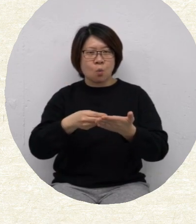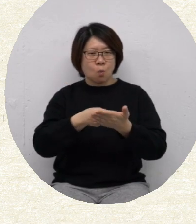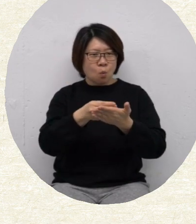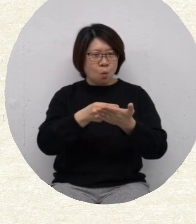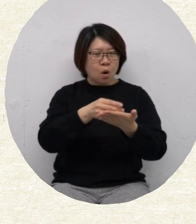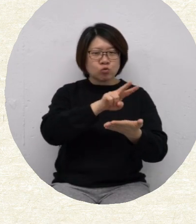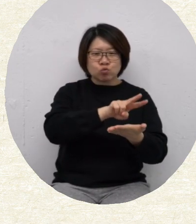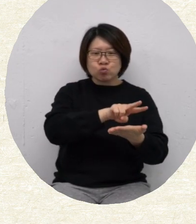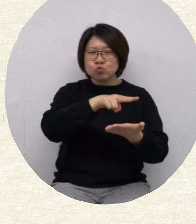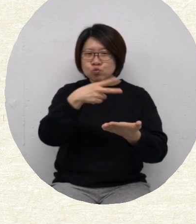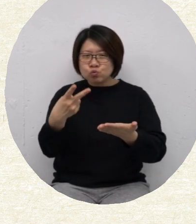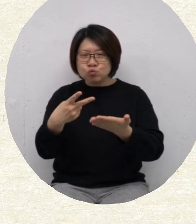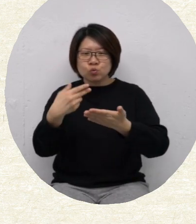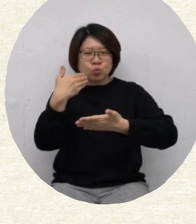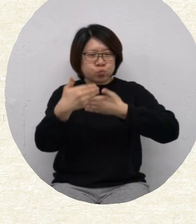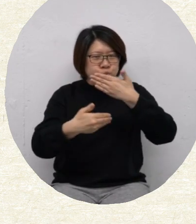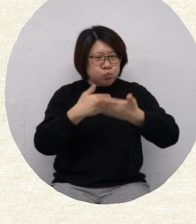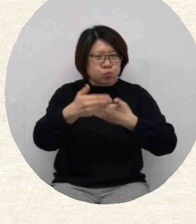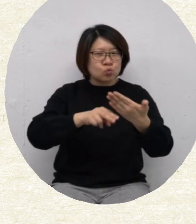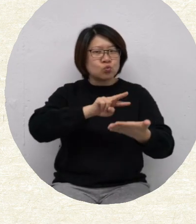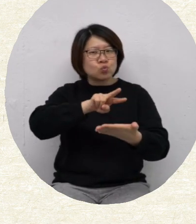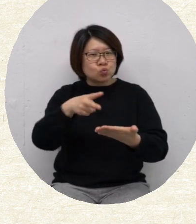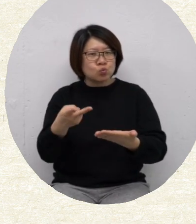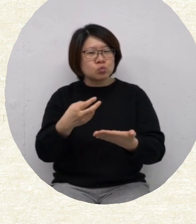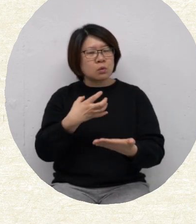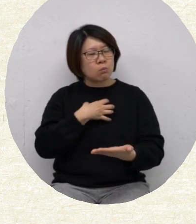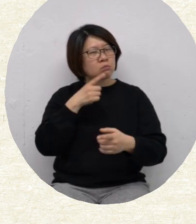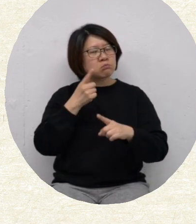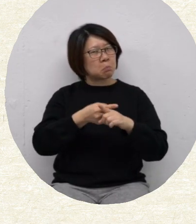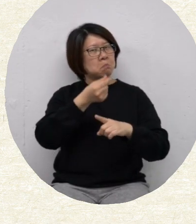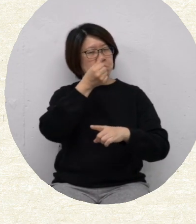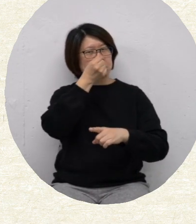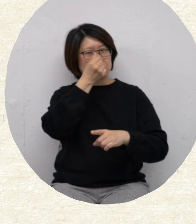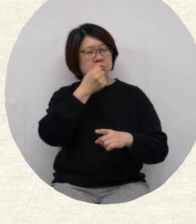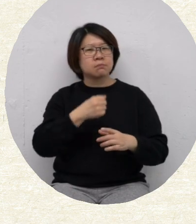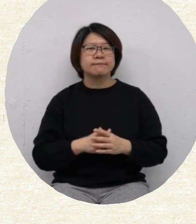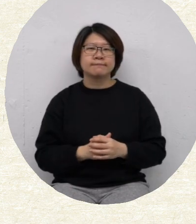as between the different printing processes.